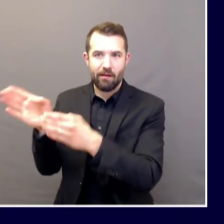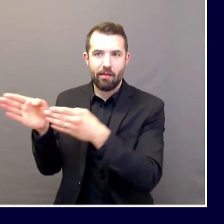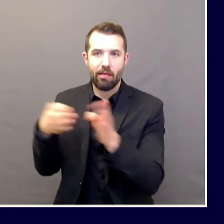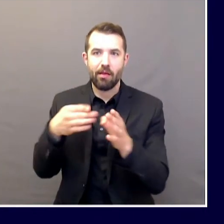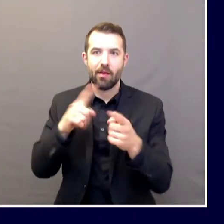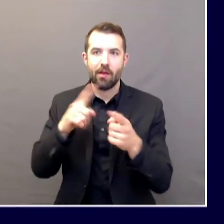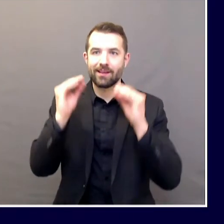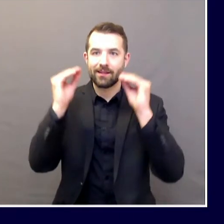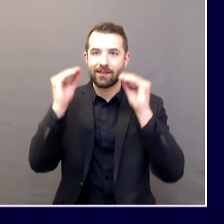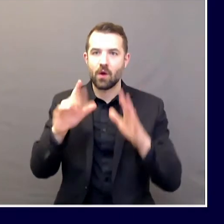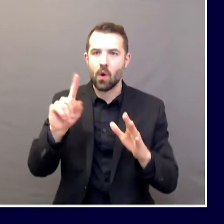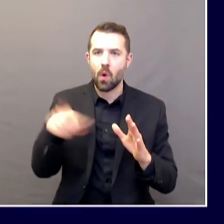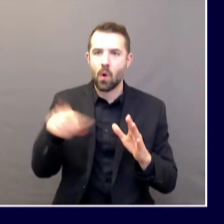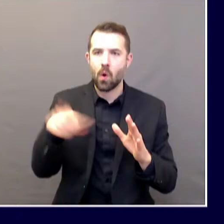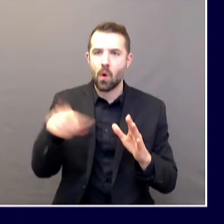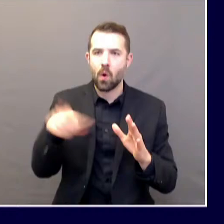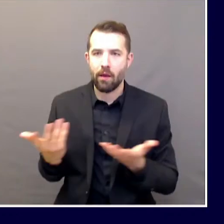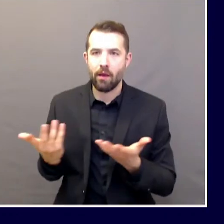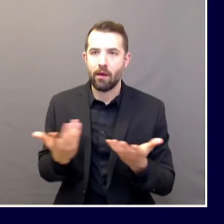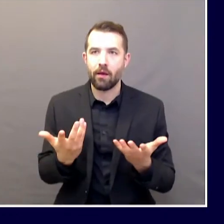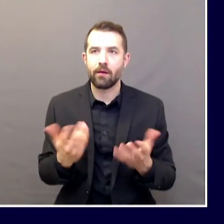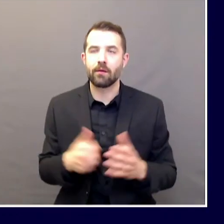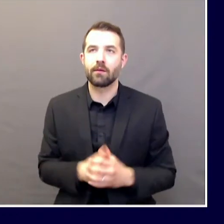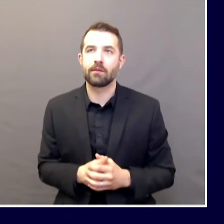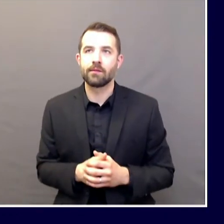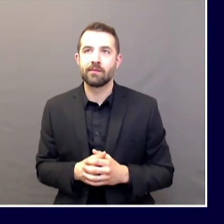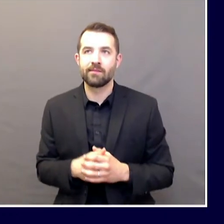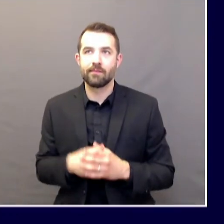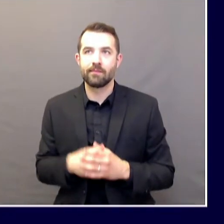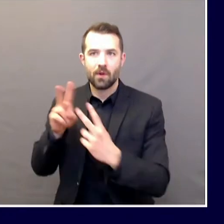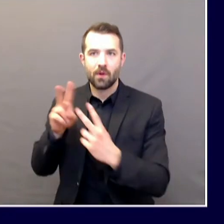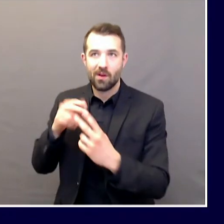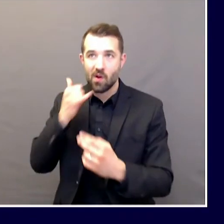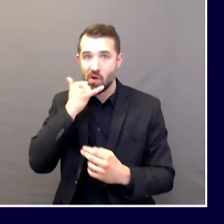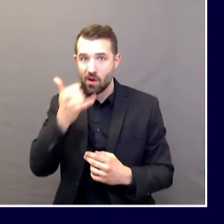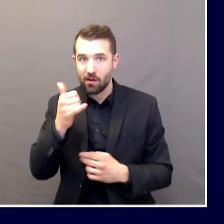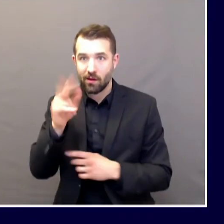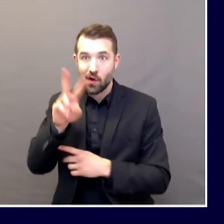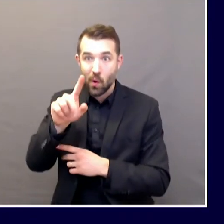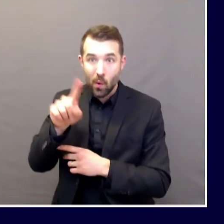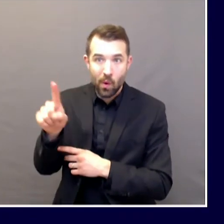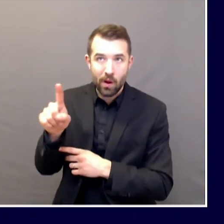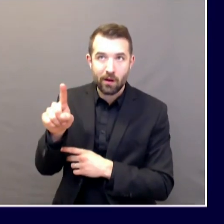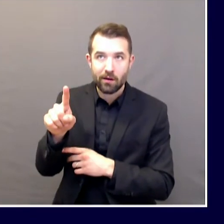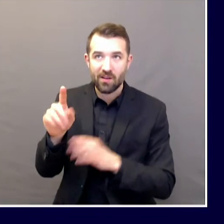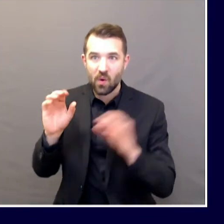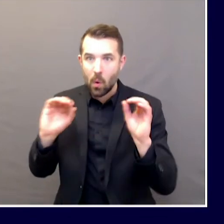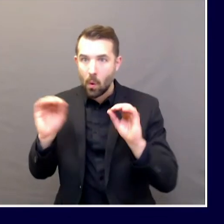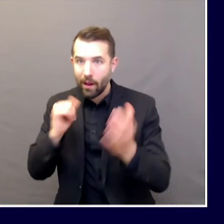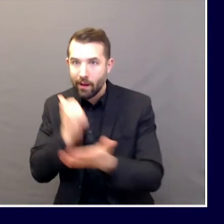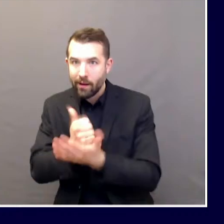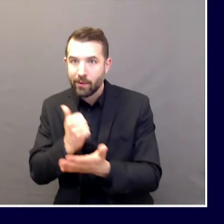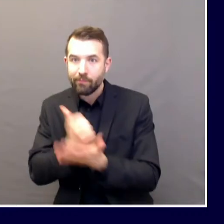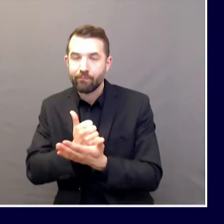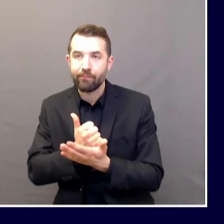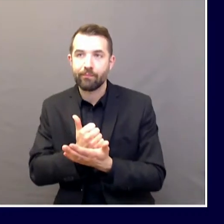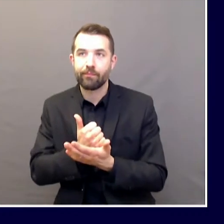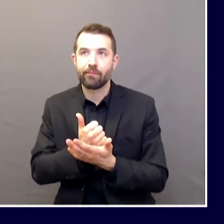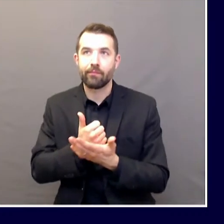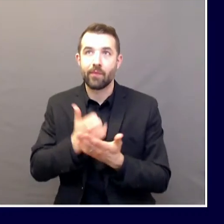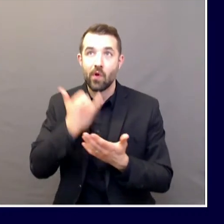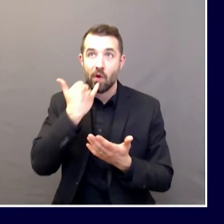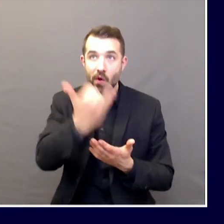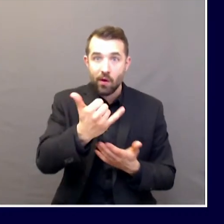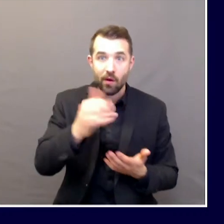called 211, which they've tried to go online at that Walgreens site and called that Walgreens on the phone. That hasn't